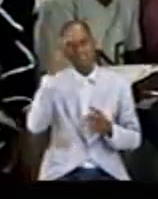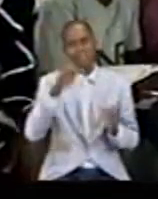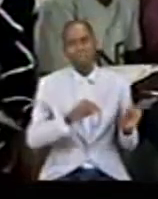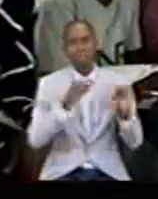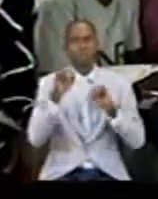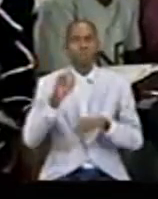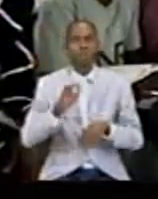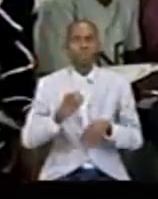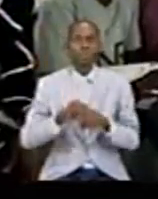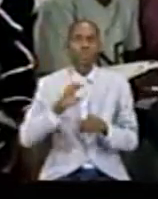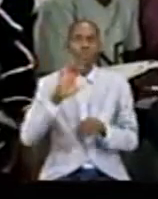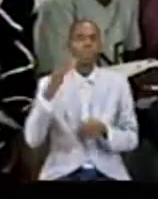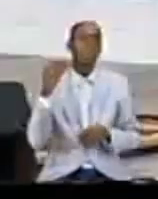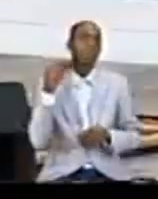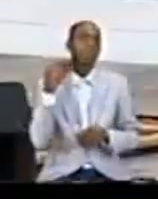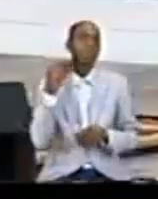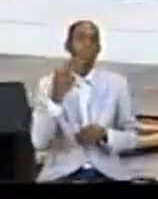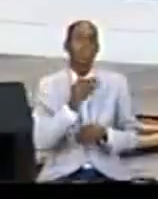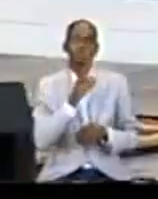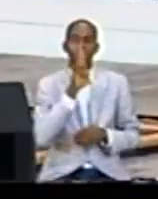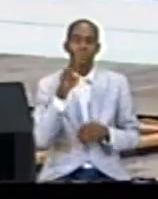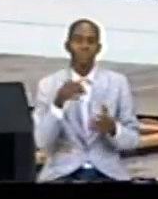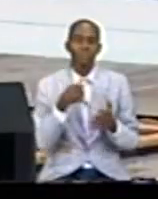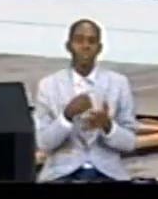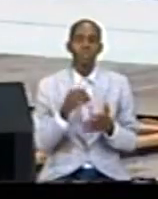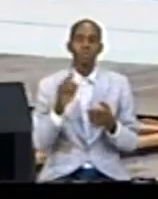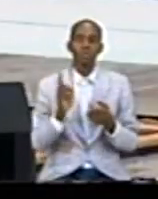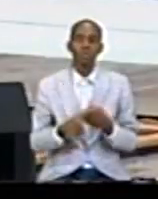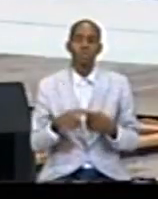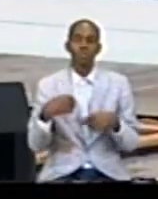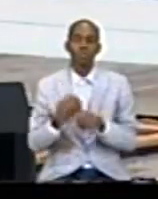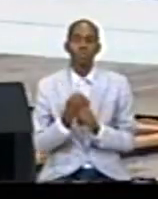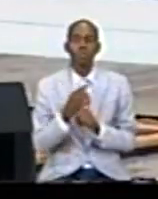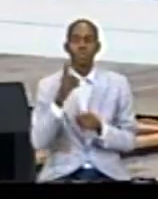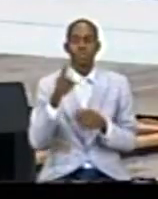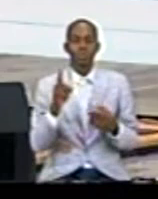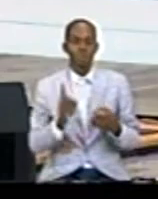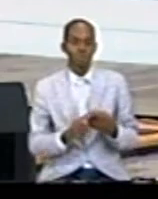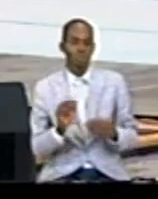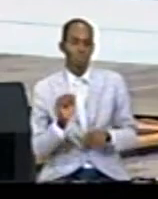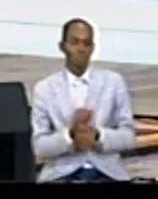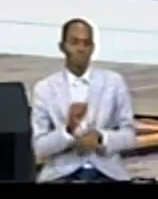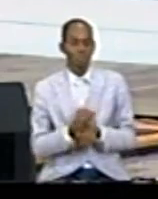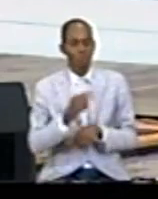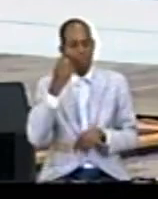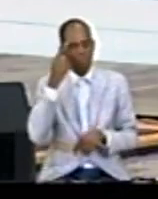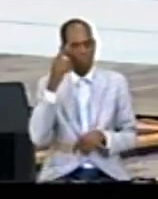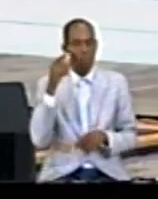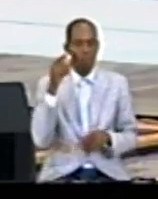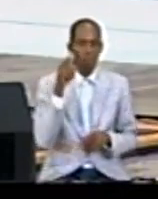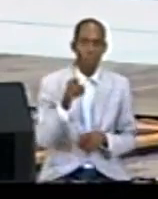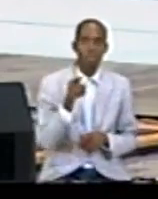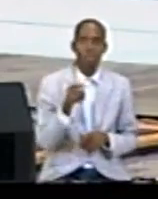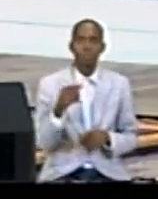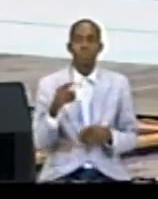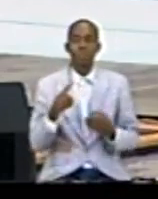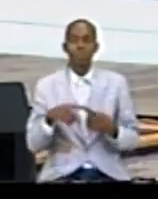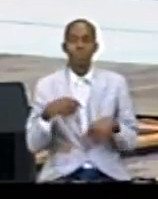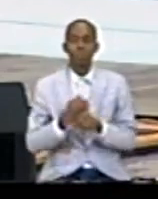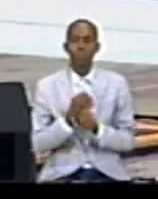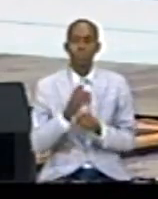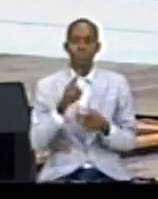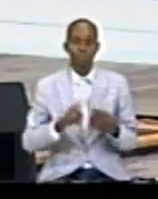and is using that yoke to make you plow his field, to make you cultivate